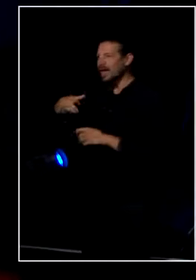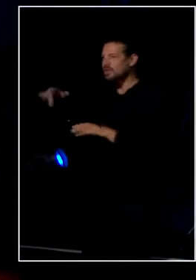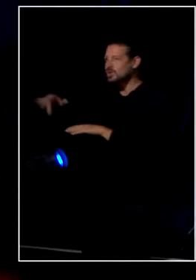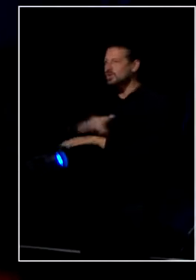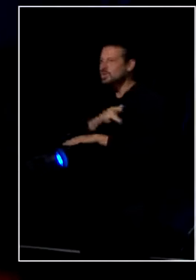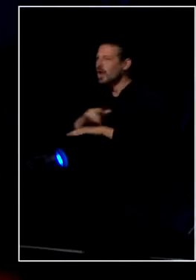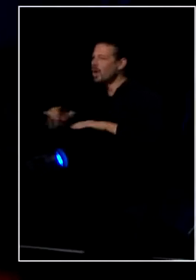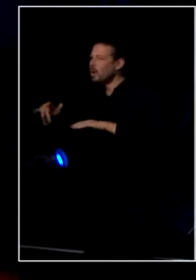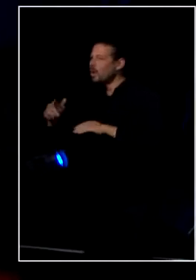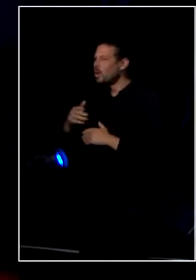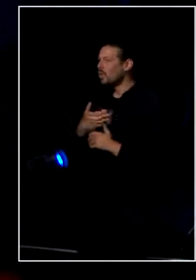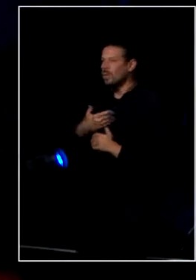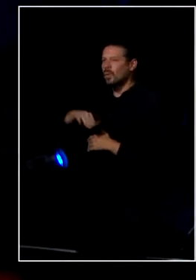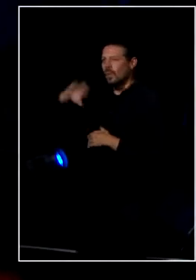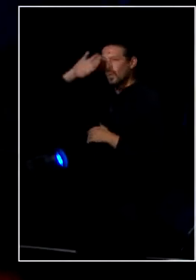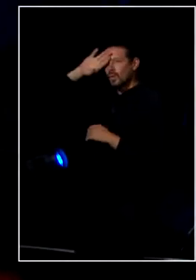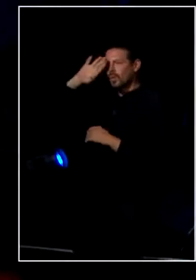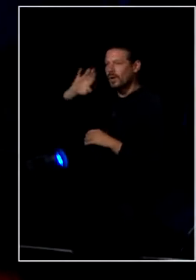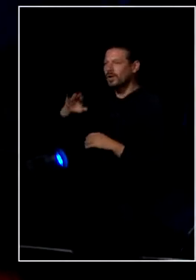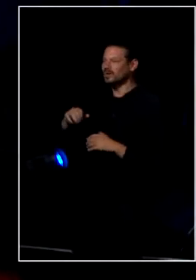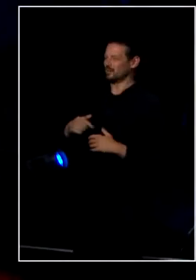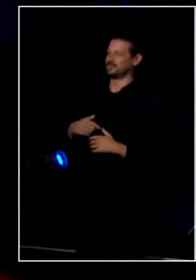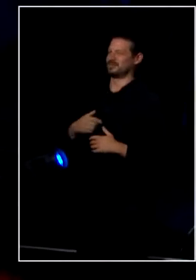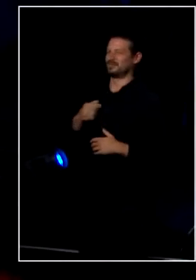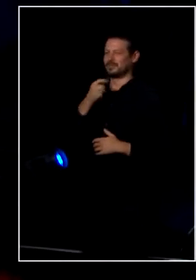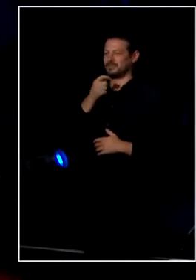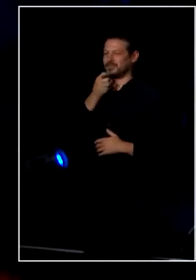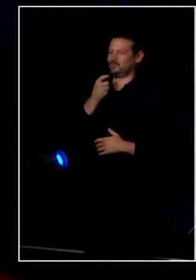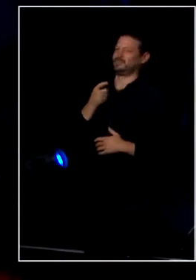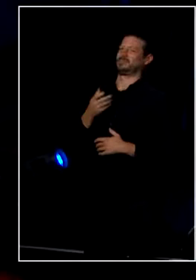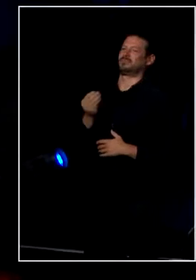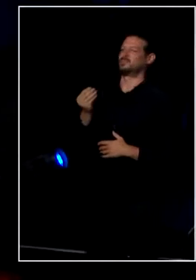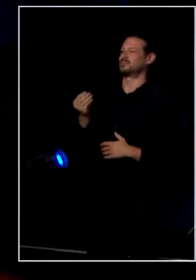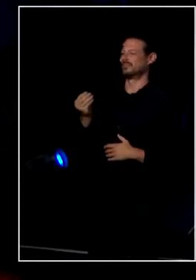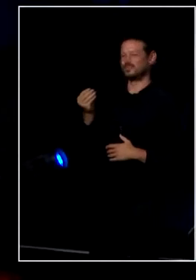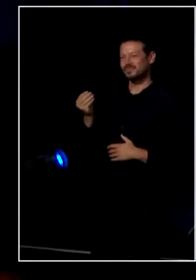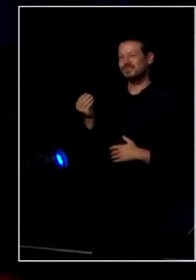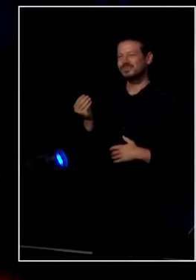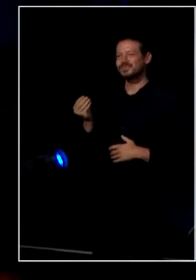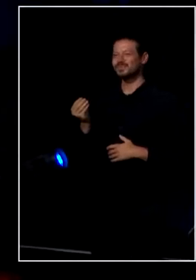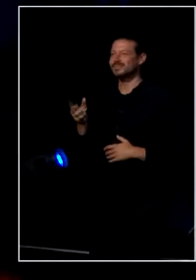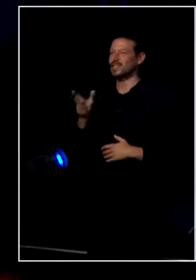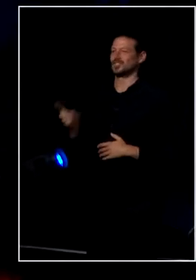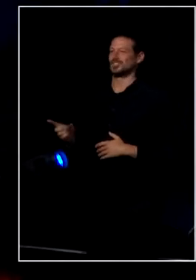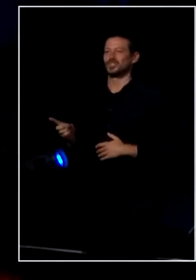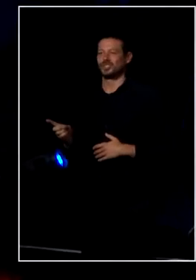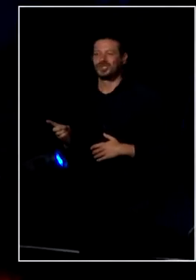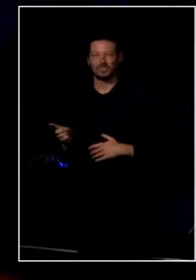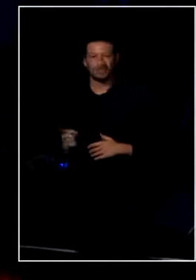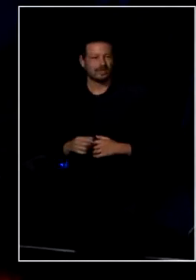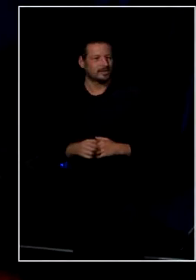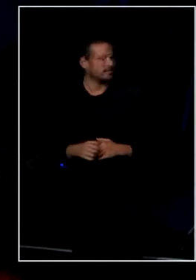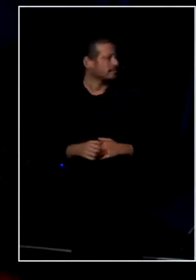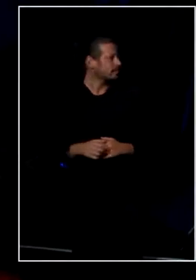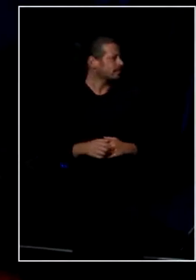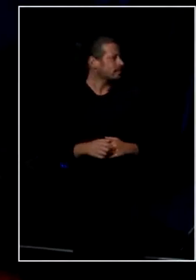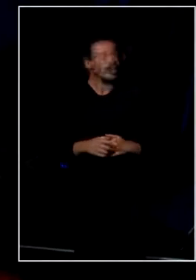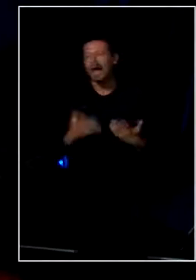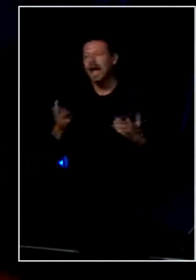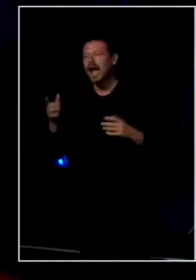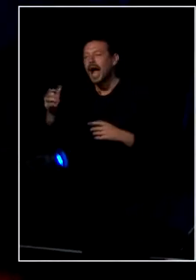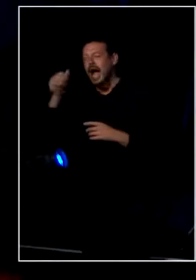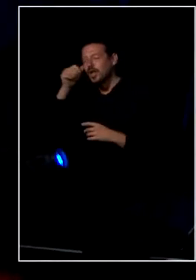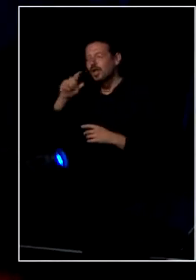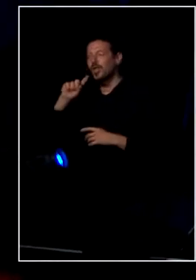And it's a bit pissy. Like, it makes you think that they just wanted, I'm not saying that this is their